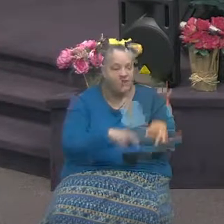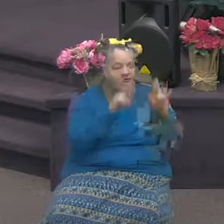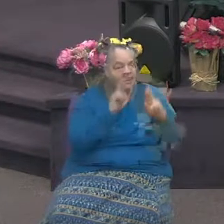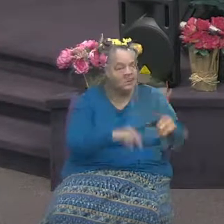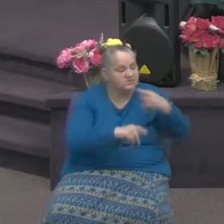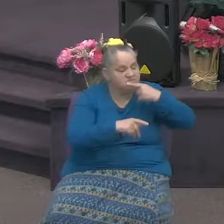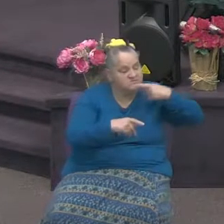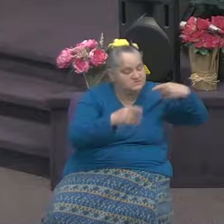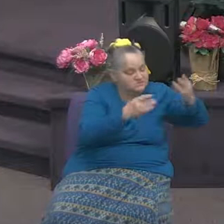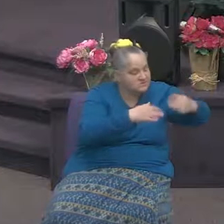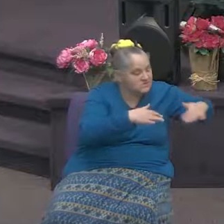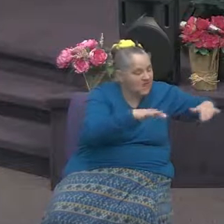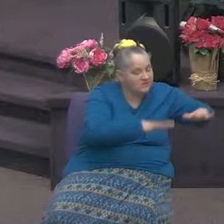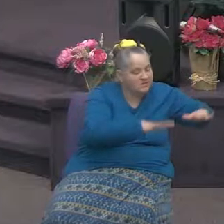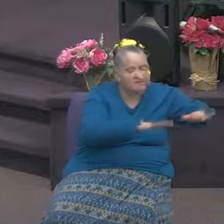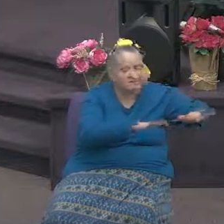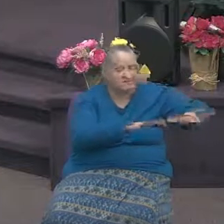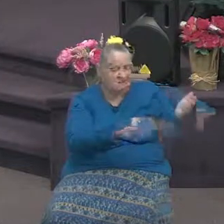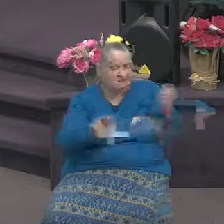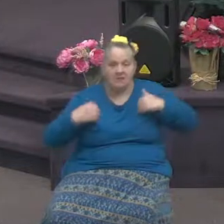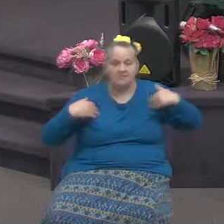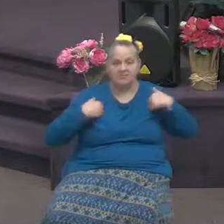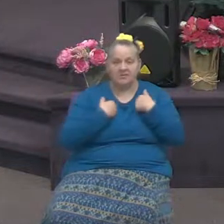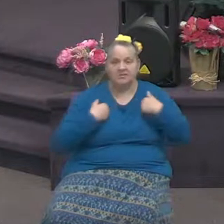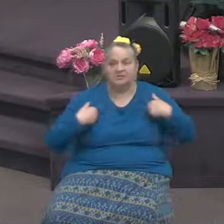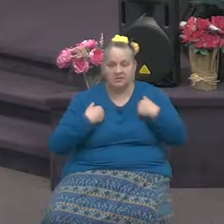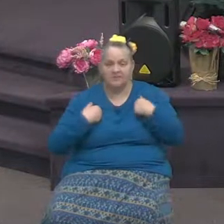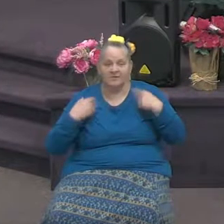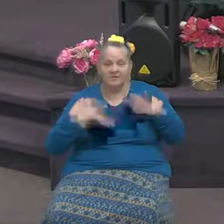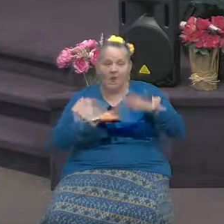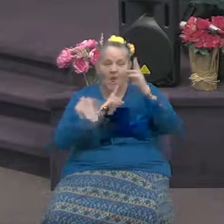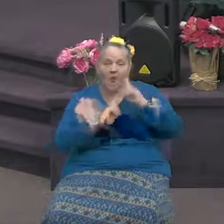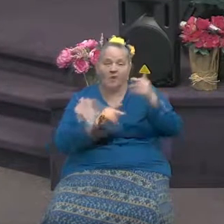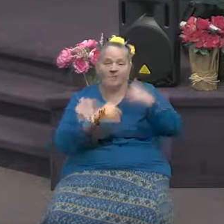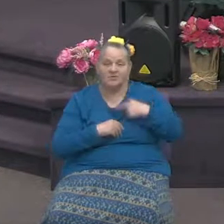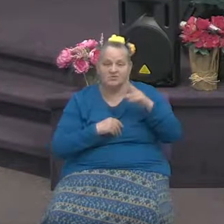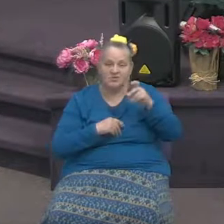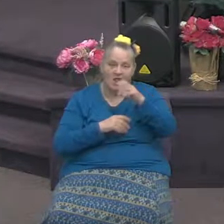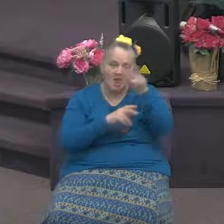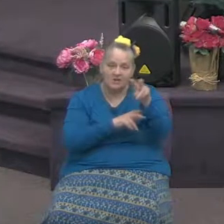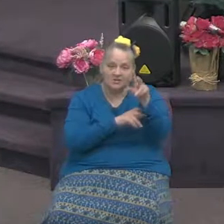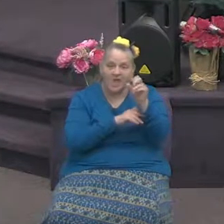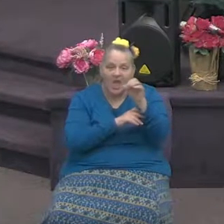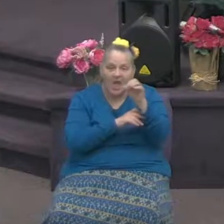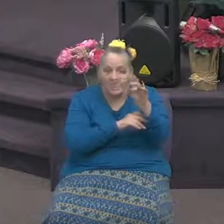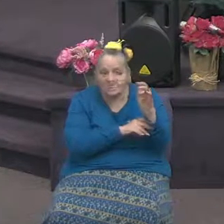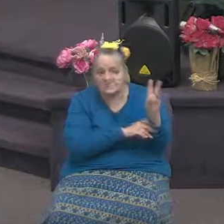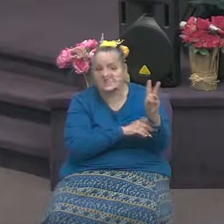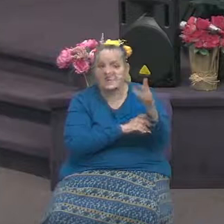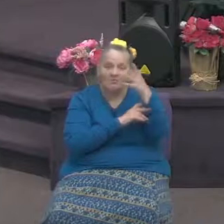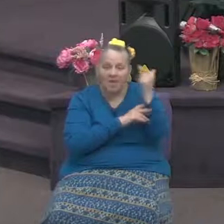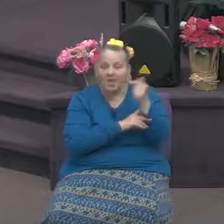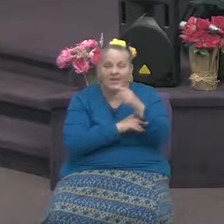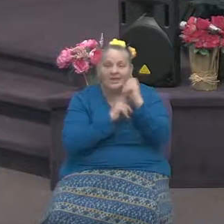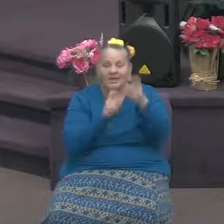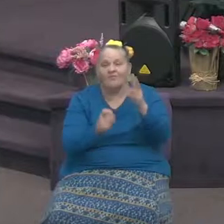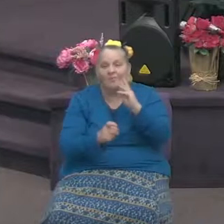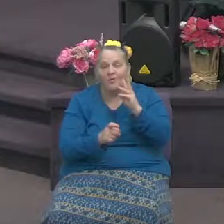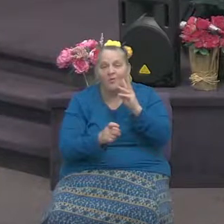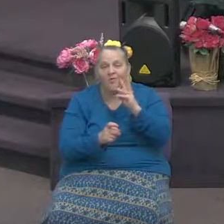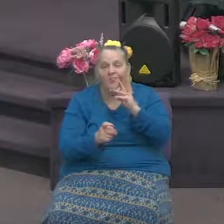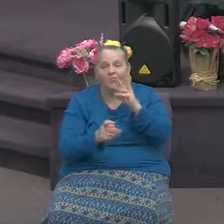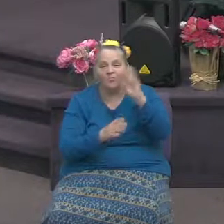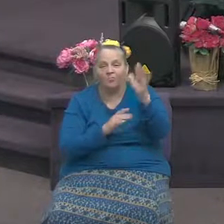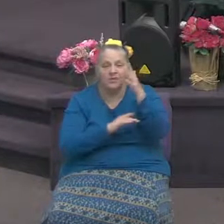in the desert. The beast of the field shall honor me, the dragons and the owls, because I give water in the